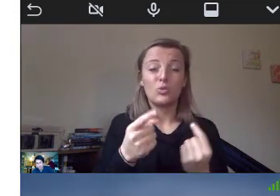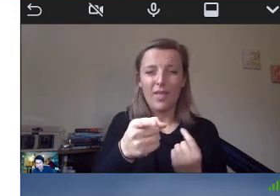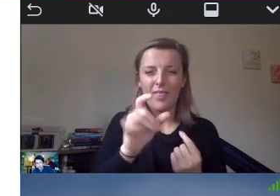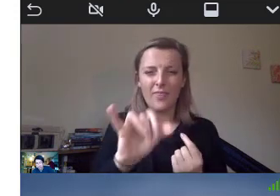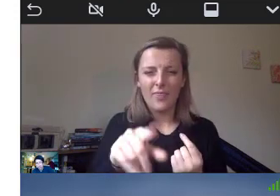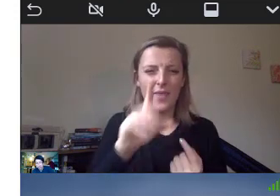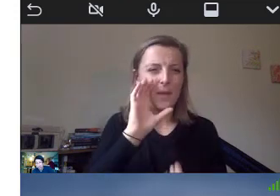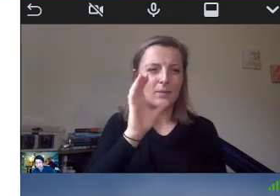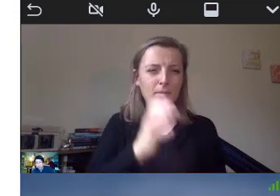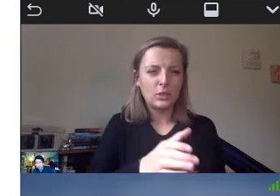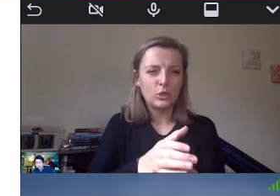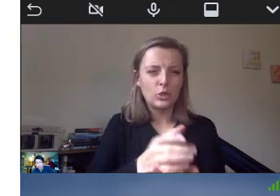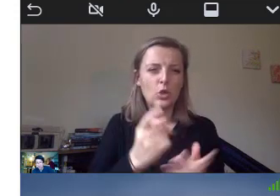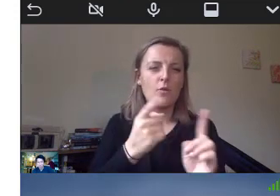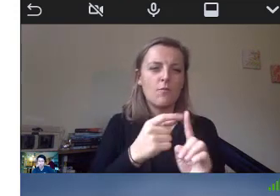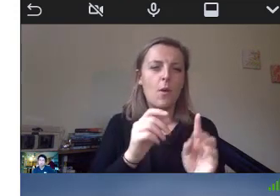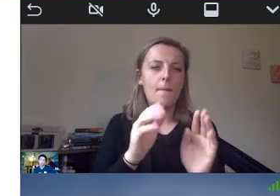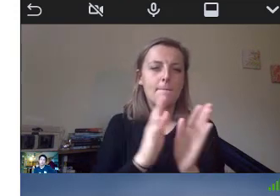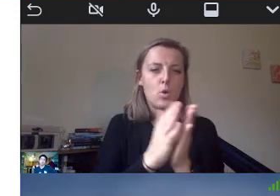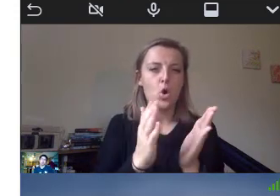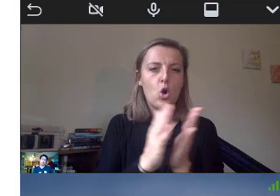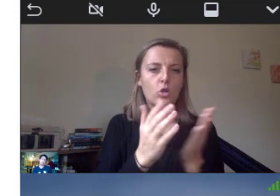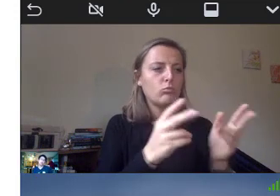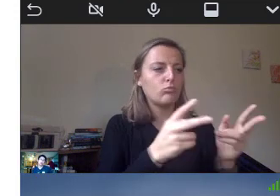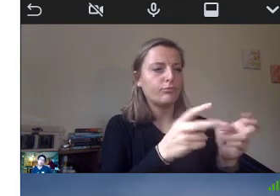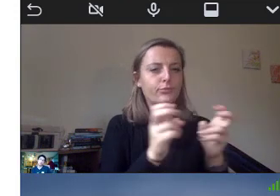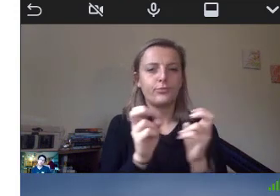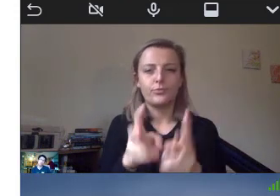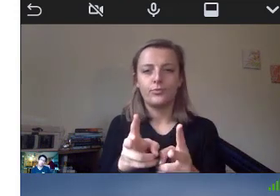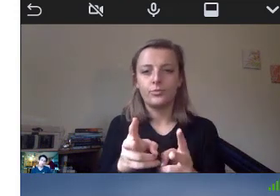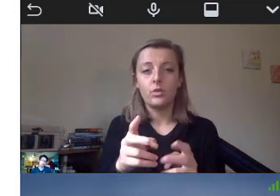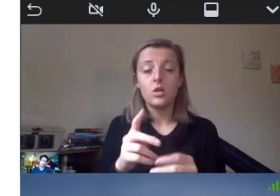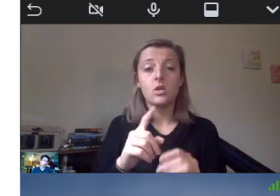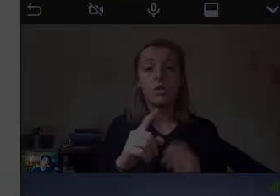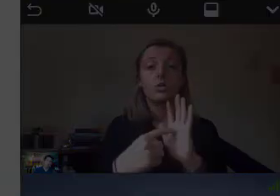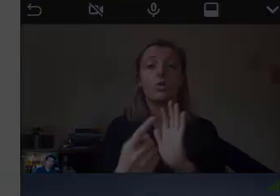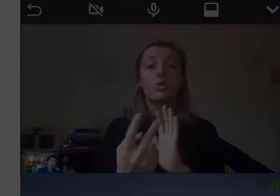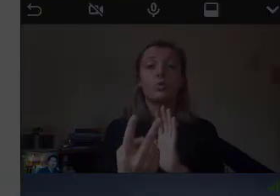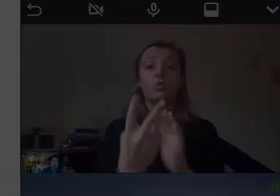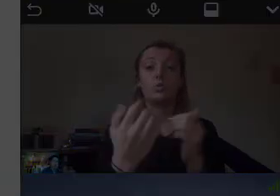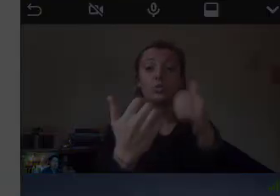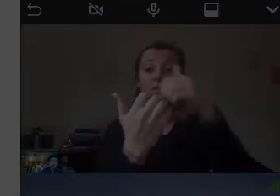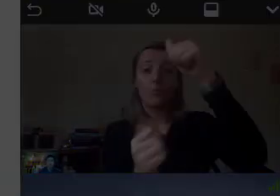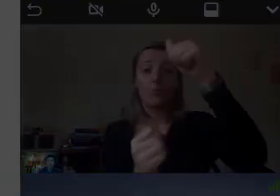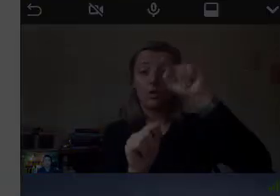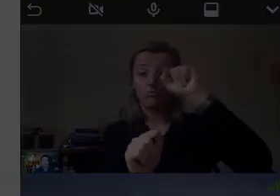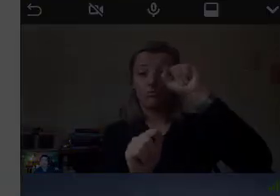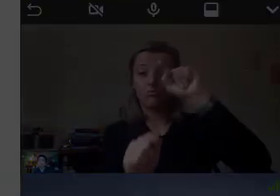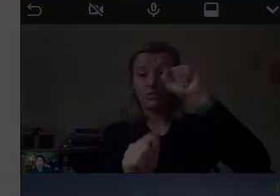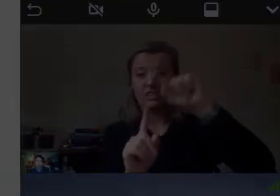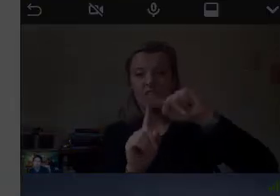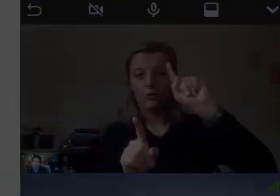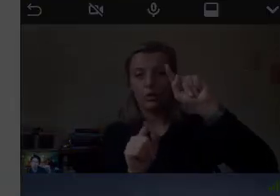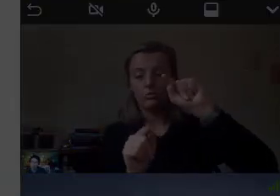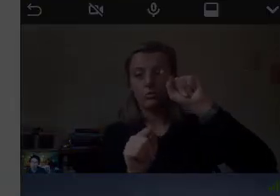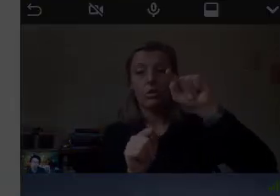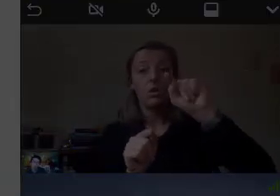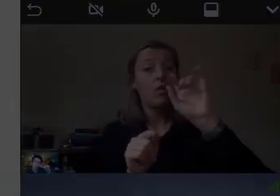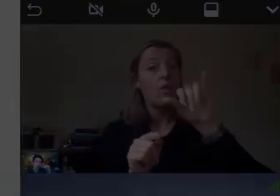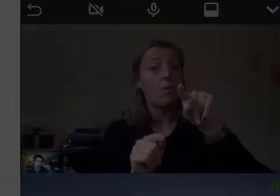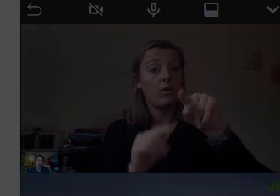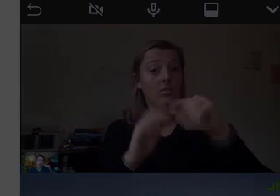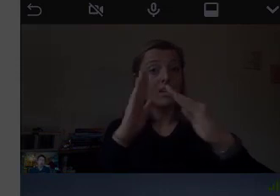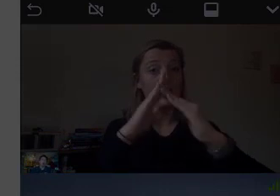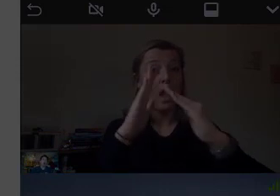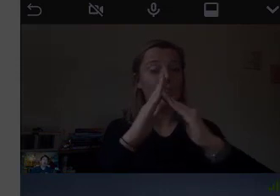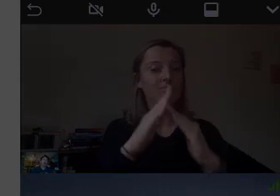two different things. So the sketch on the top here, you might be kind of familiar with from fluid mechanics, right? We have some free